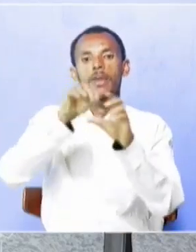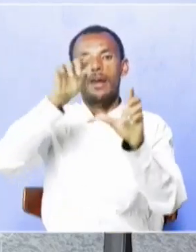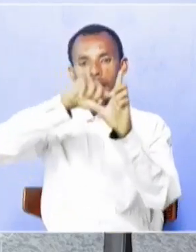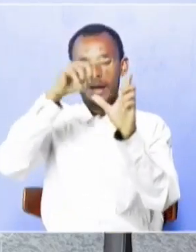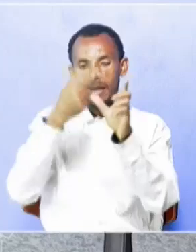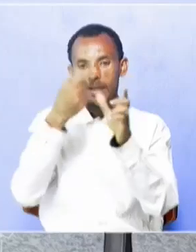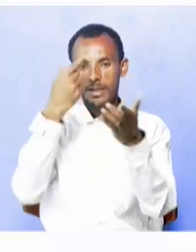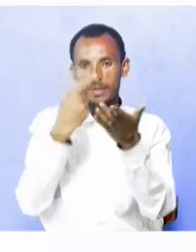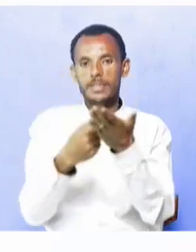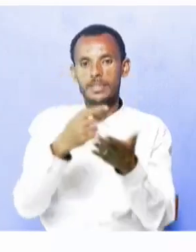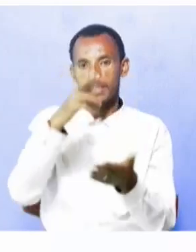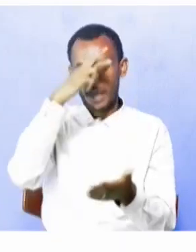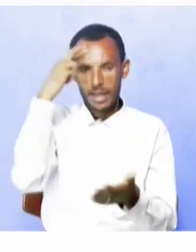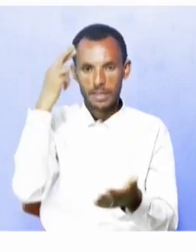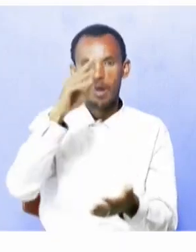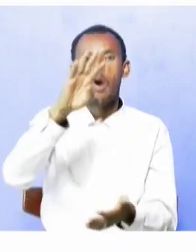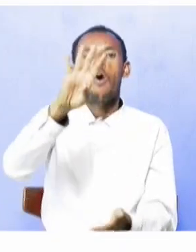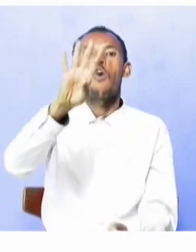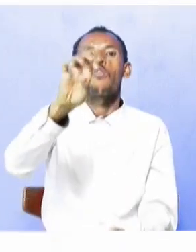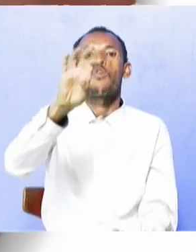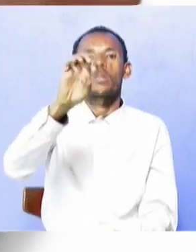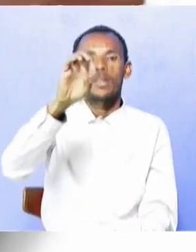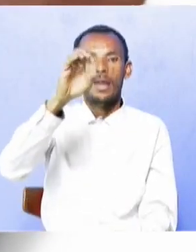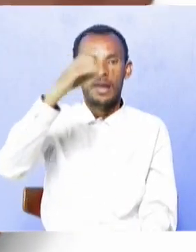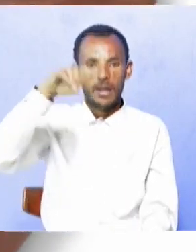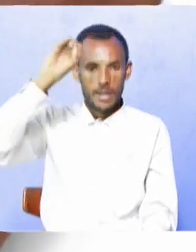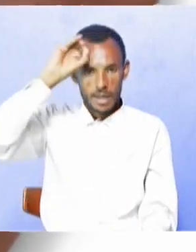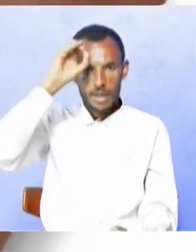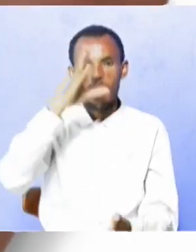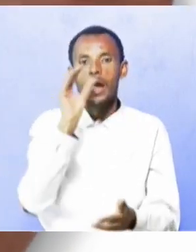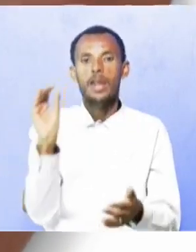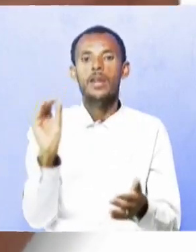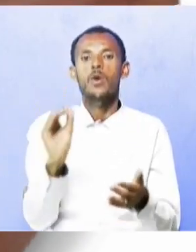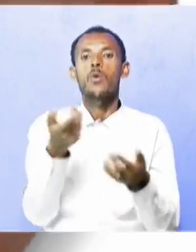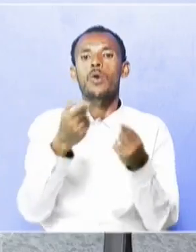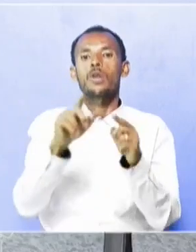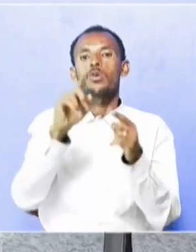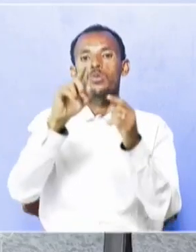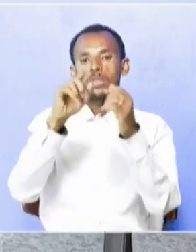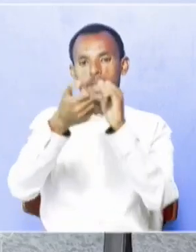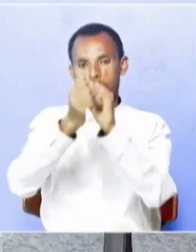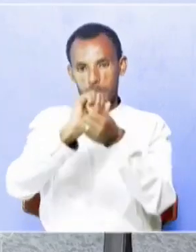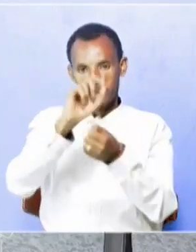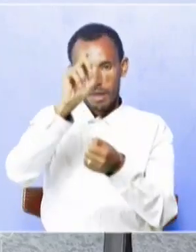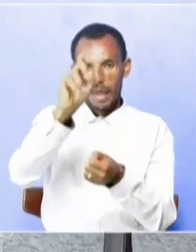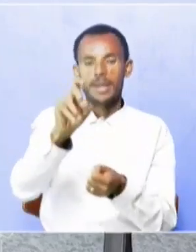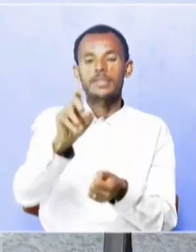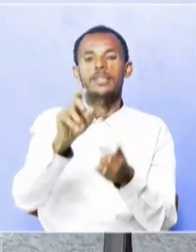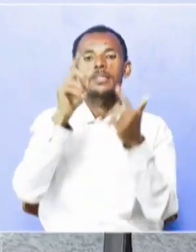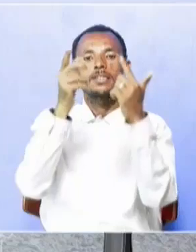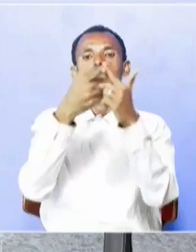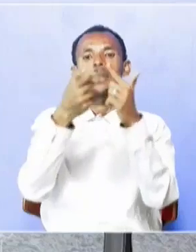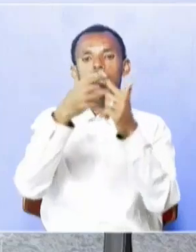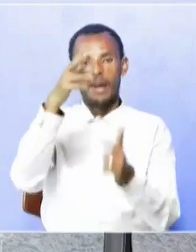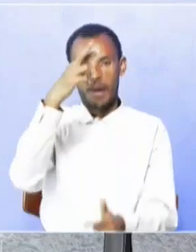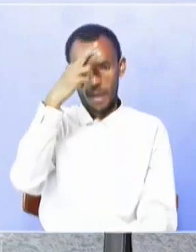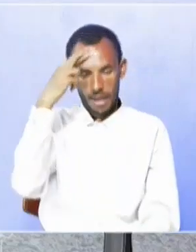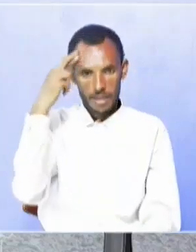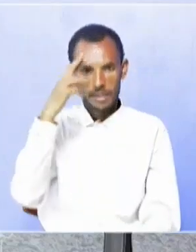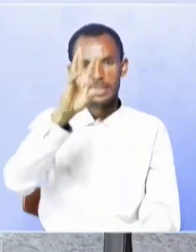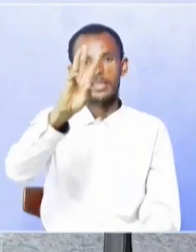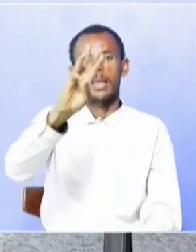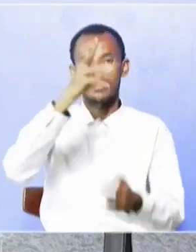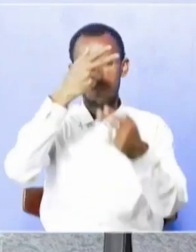this case is 40 degree. And whenever you substitute x in the second case,